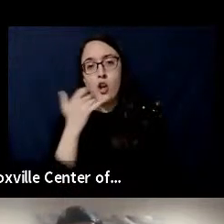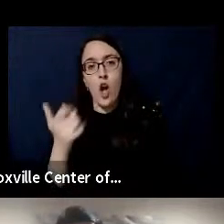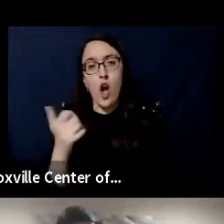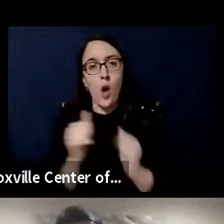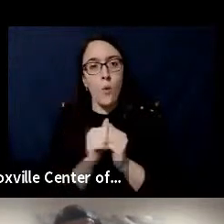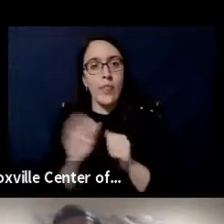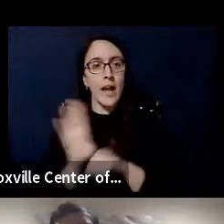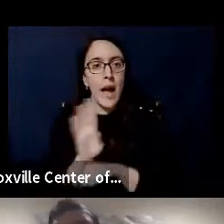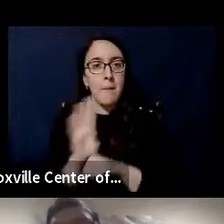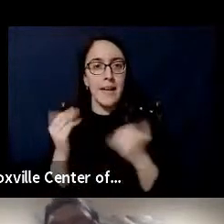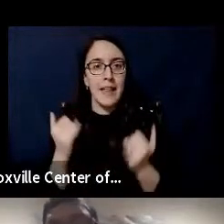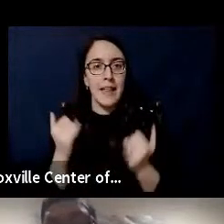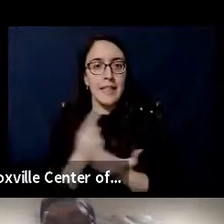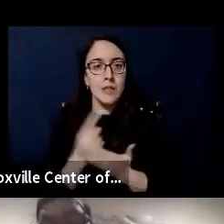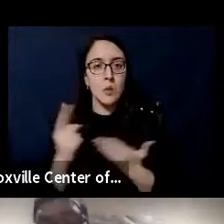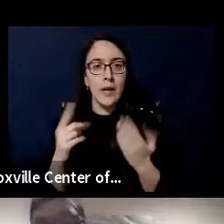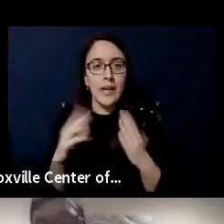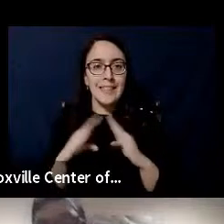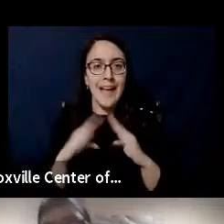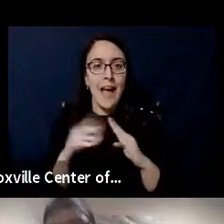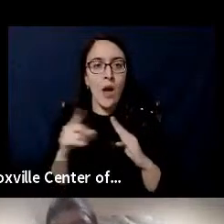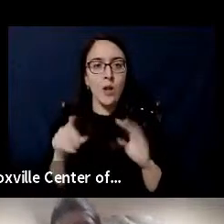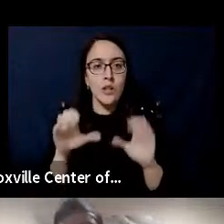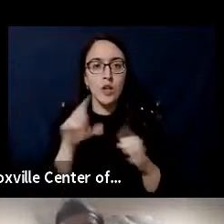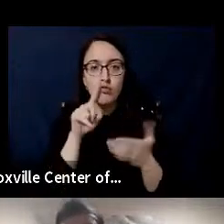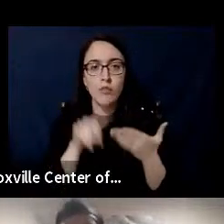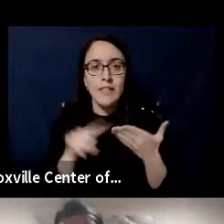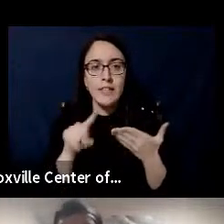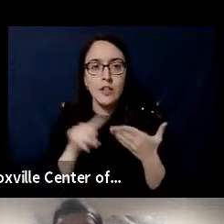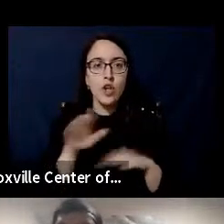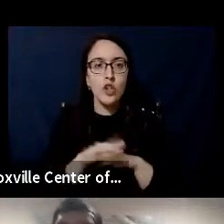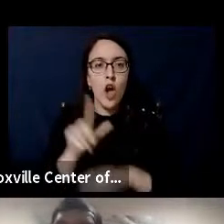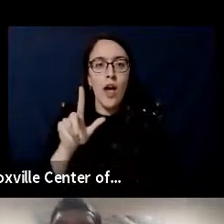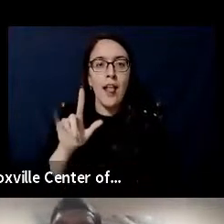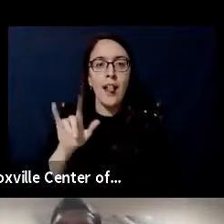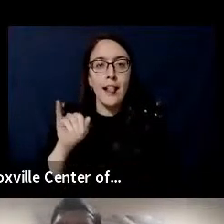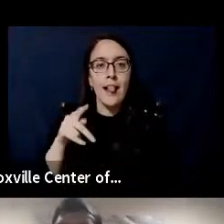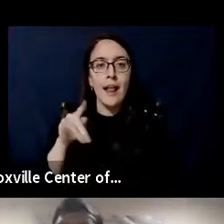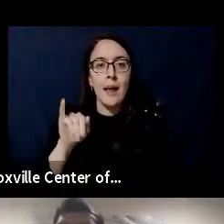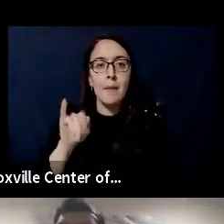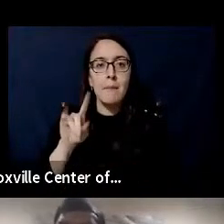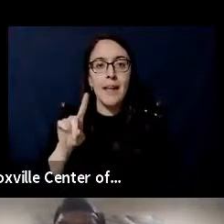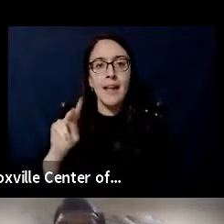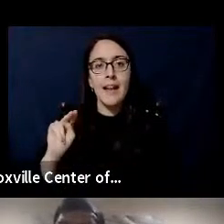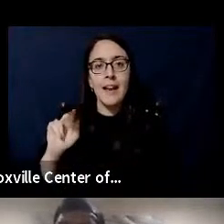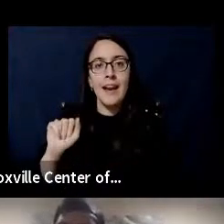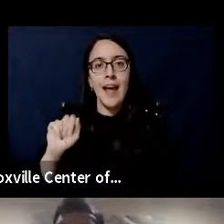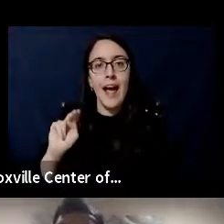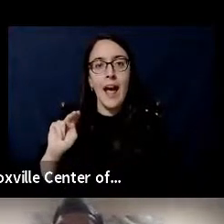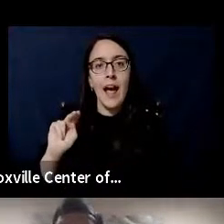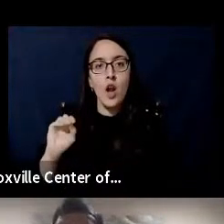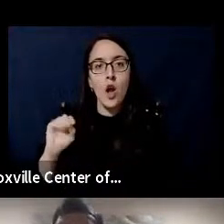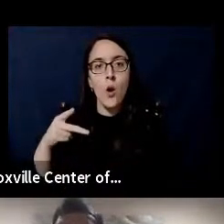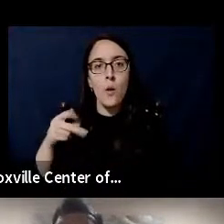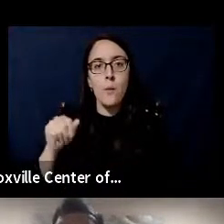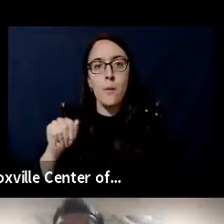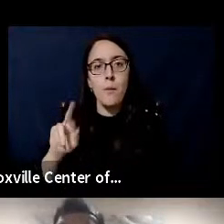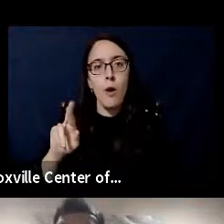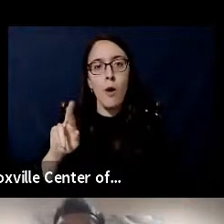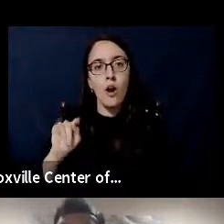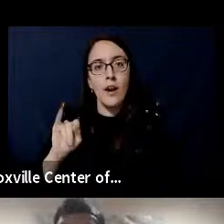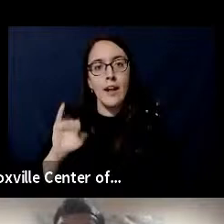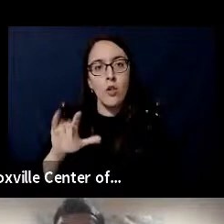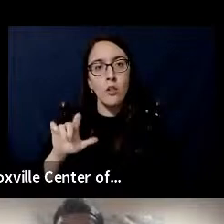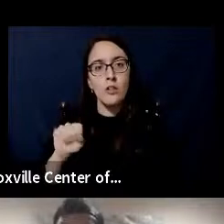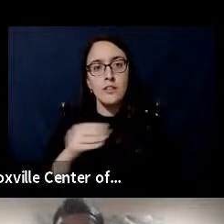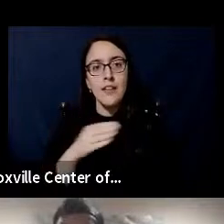that does research on lipid nanoparticles and liposomes. And we got to talking about